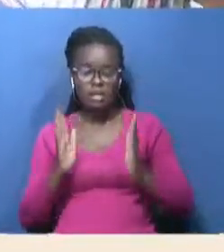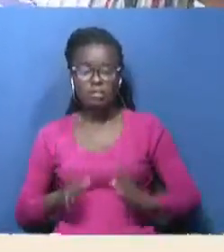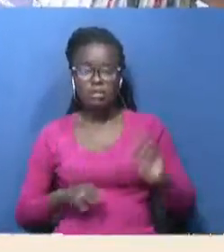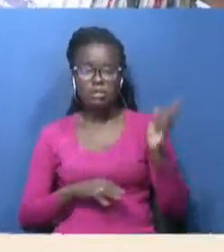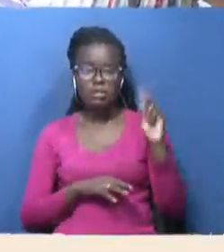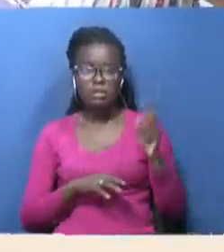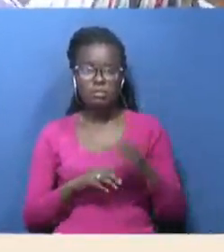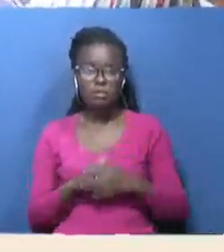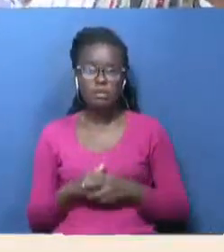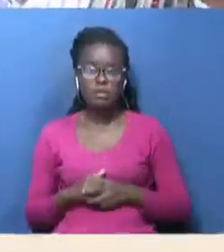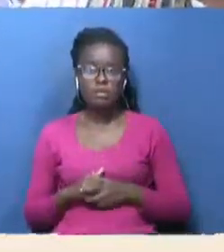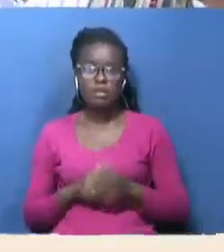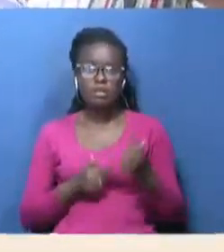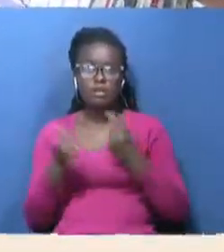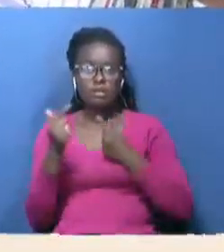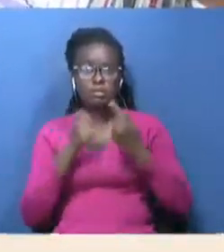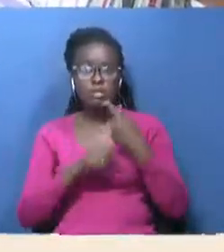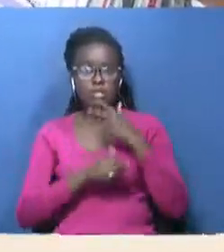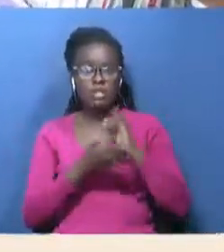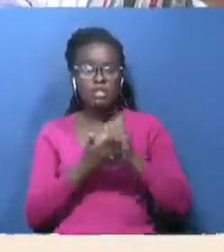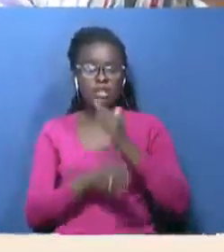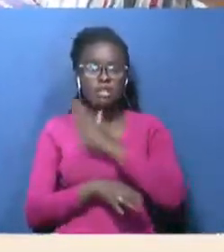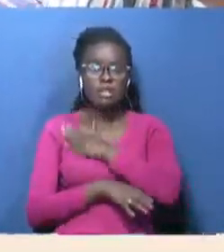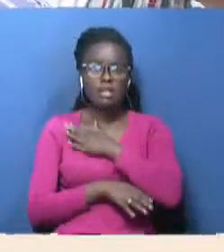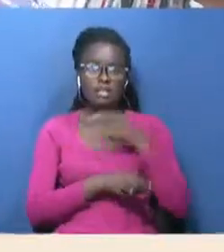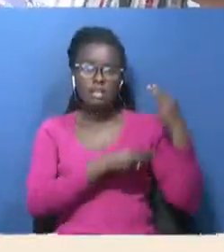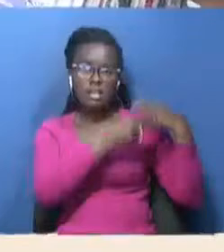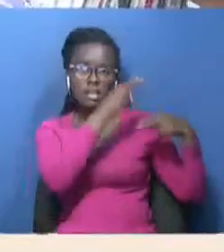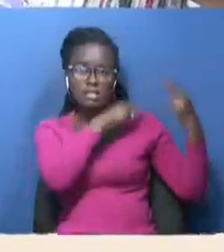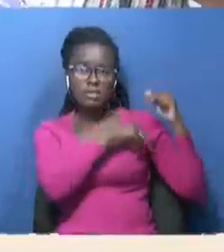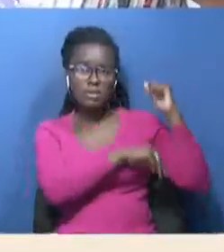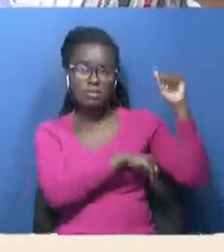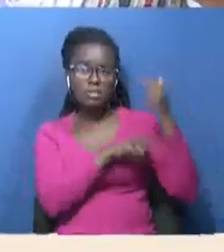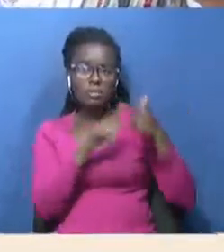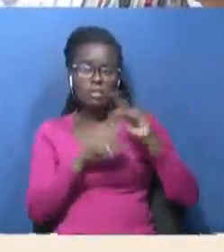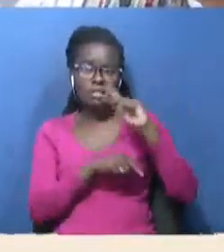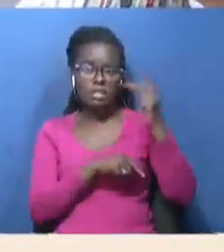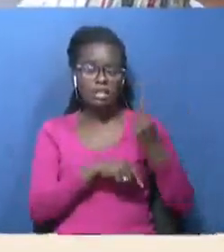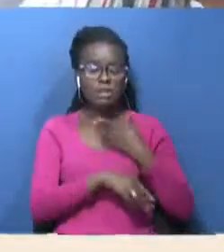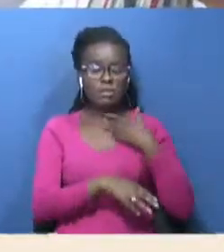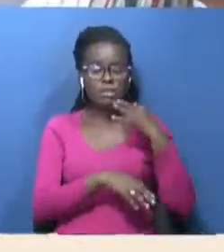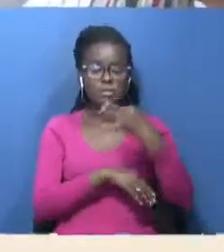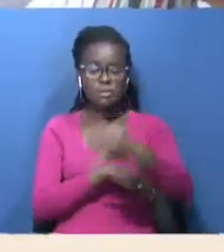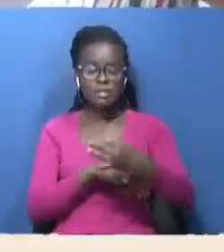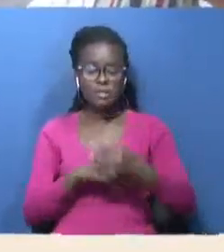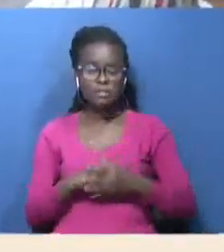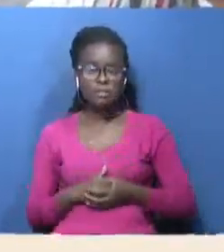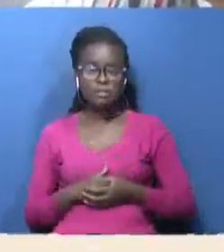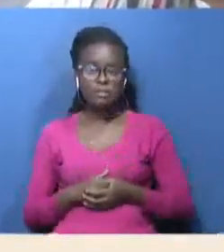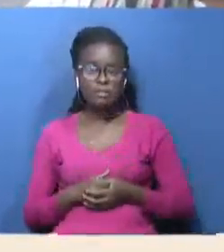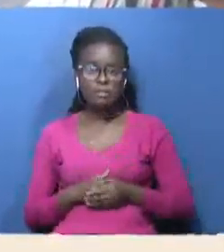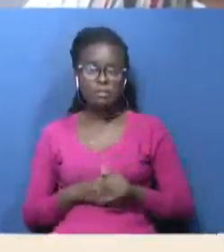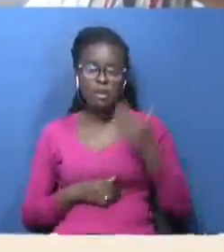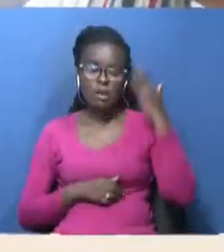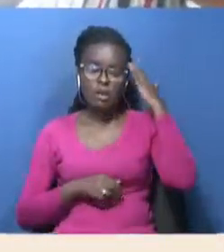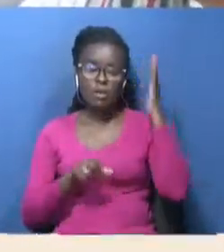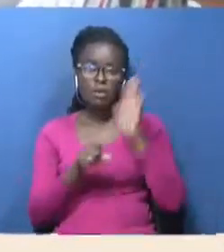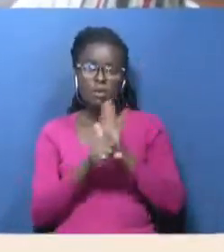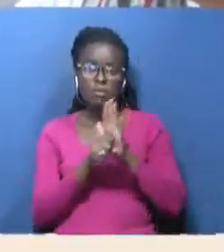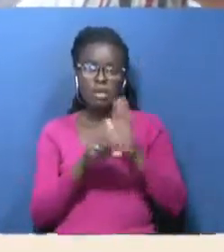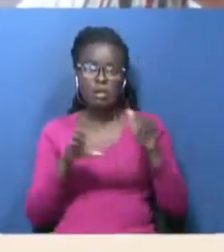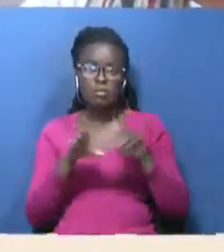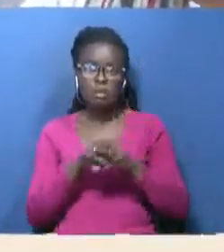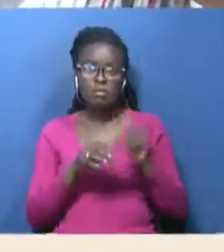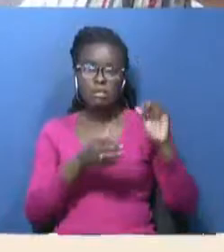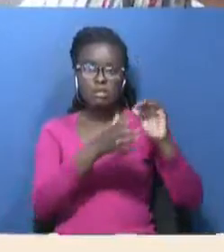here have spoken. They have said NASA is part of their history, but Kenyans are looking towards the future. I know very many members